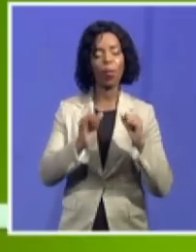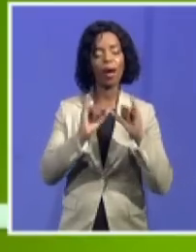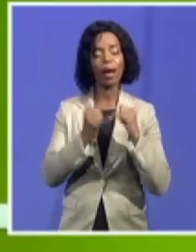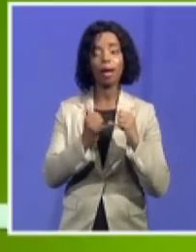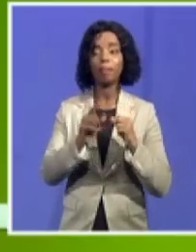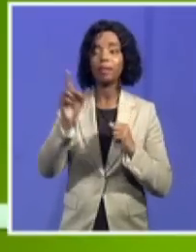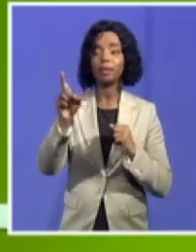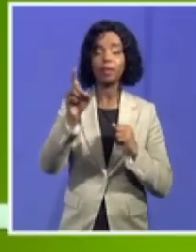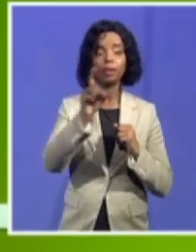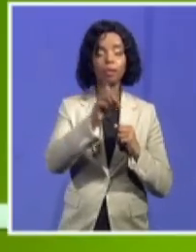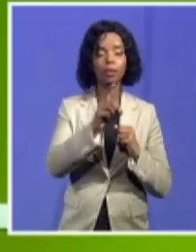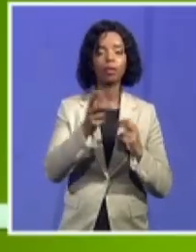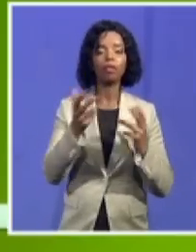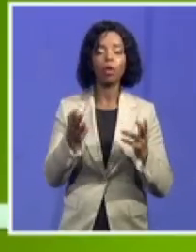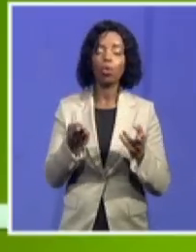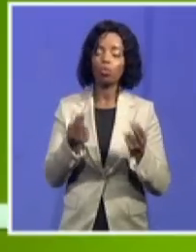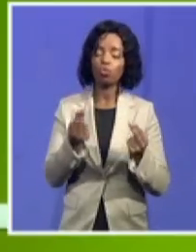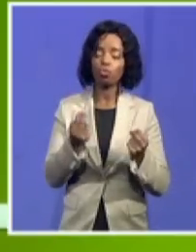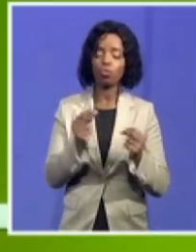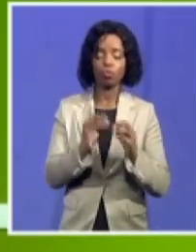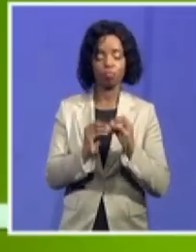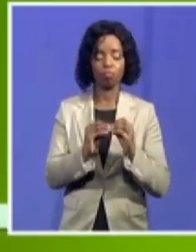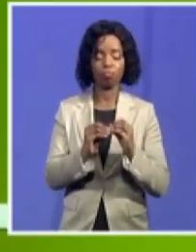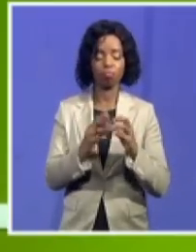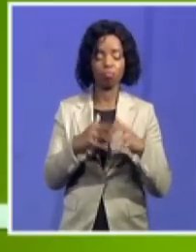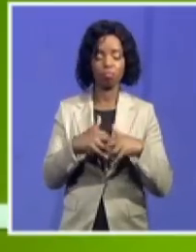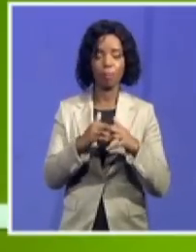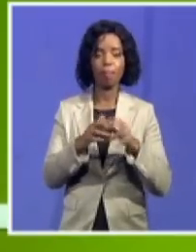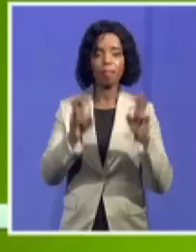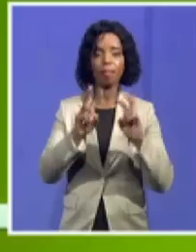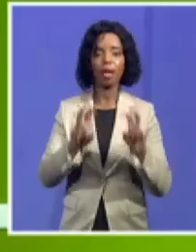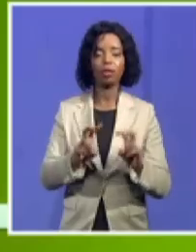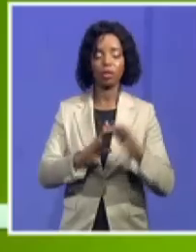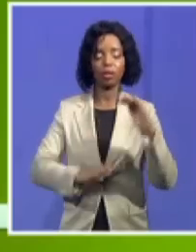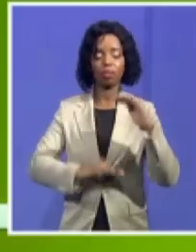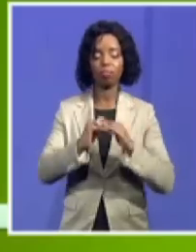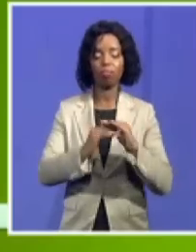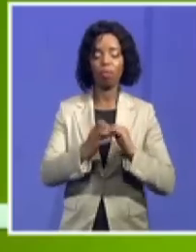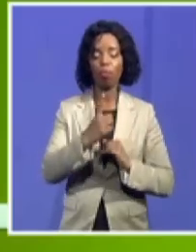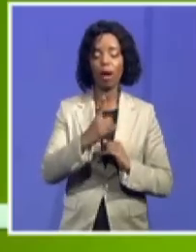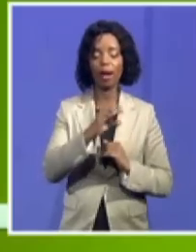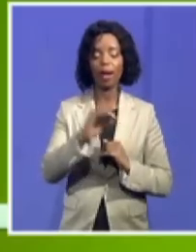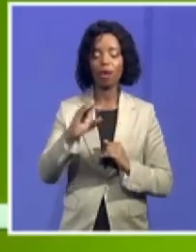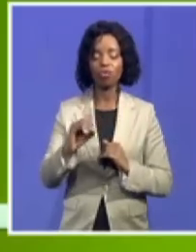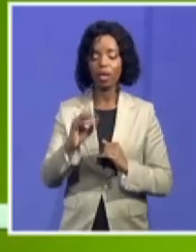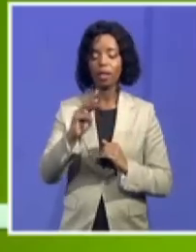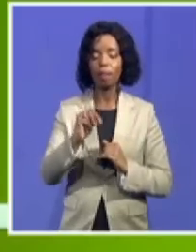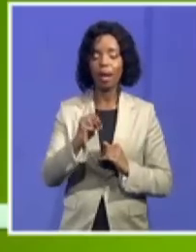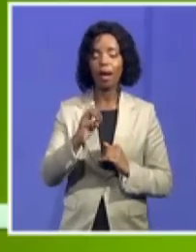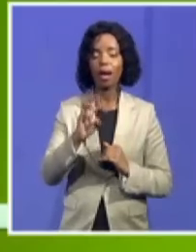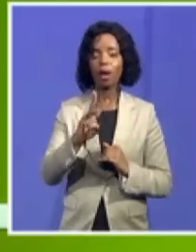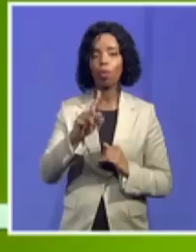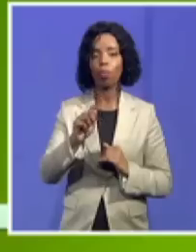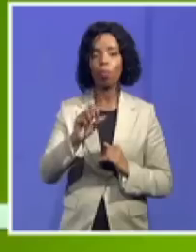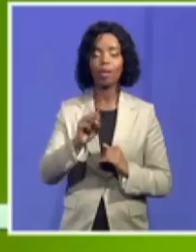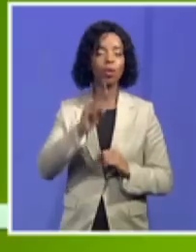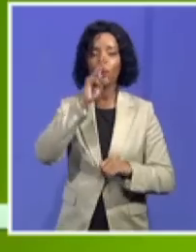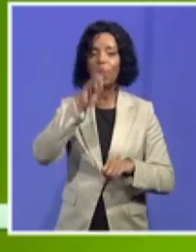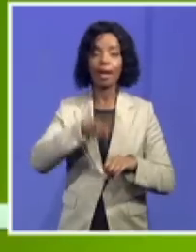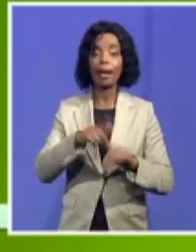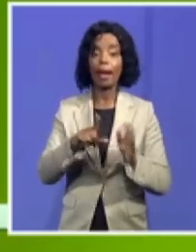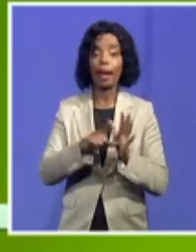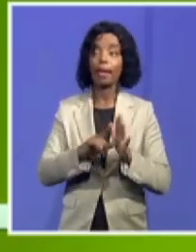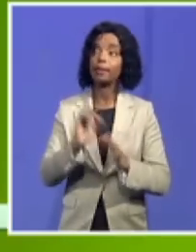capacity up to about 100 megawatts without needing to apply for a license. We are working